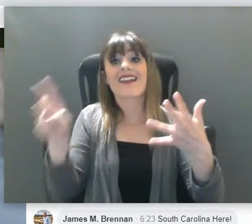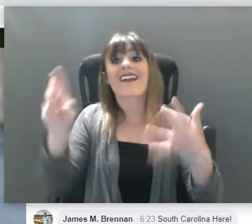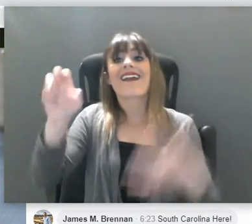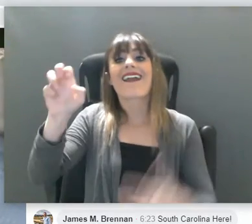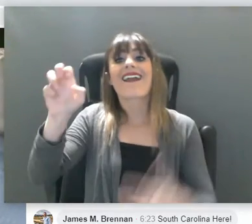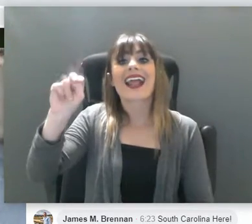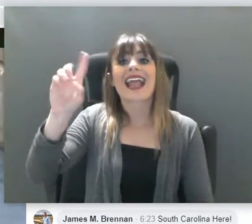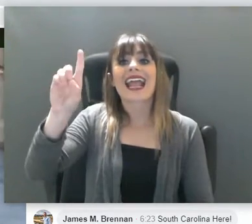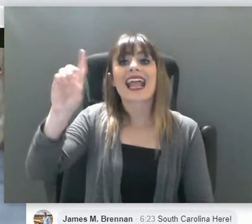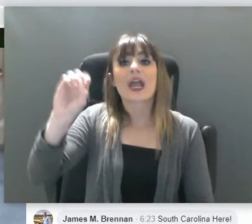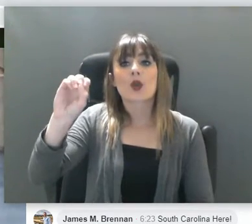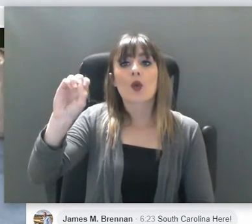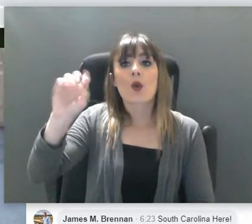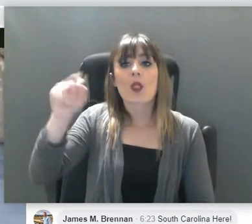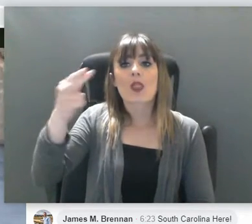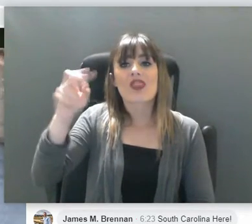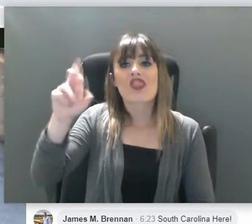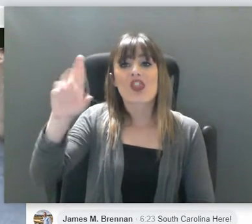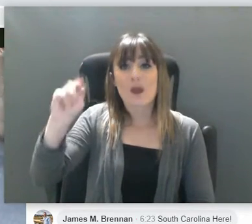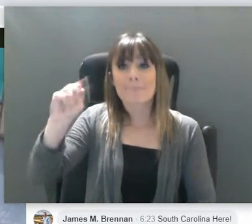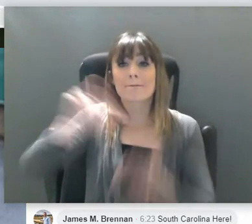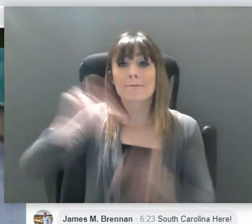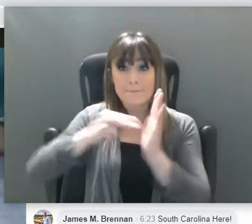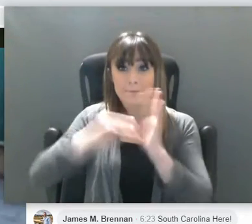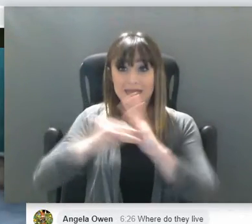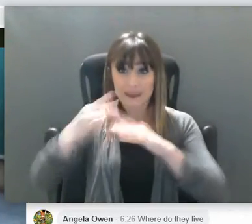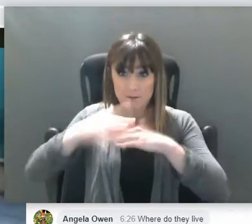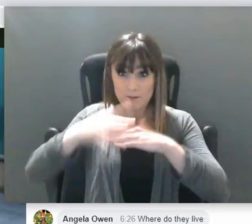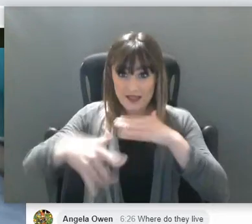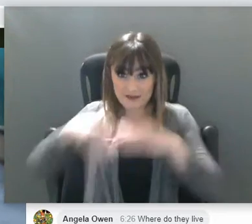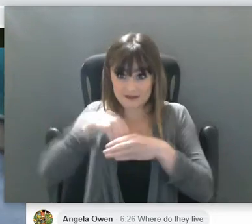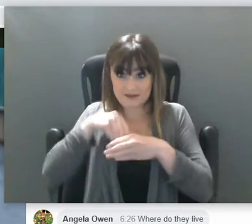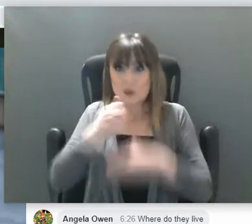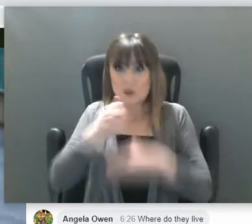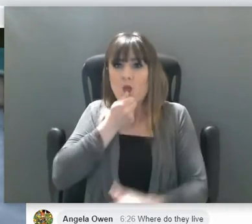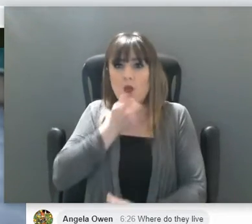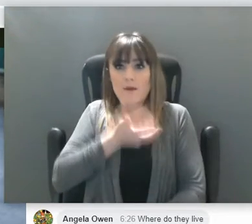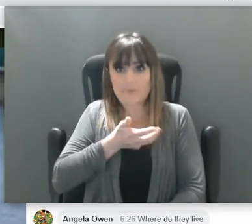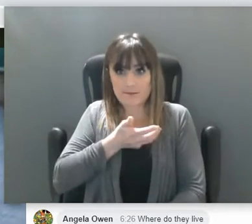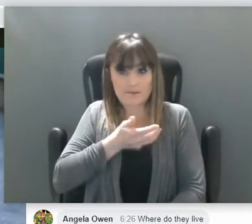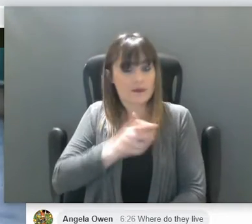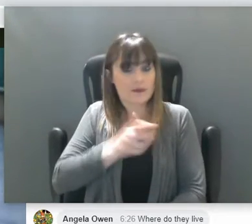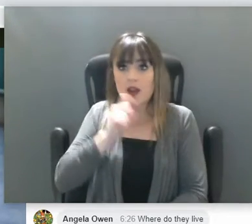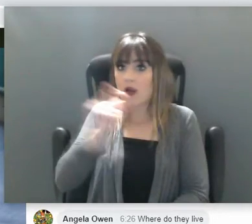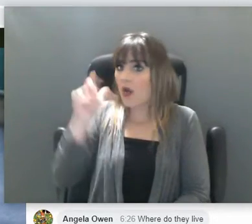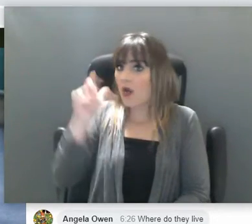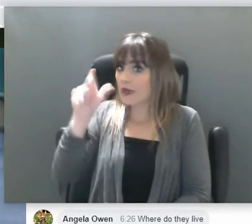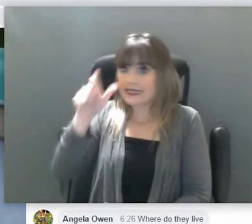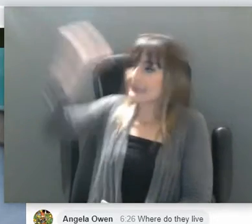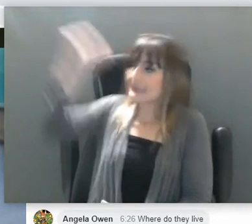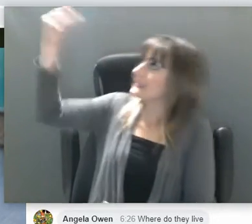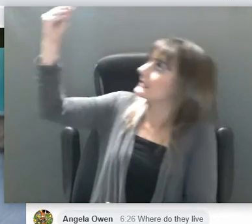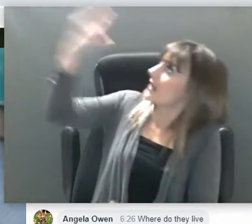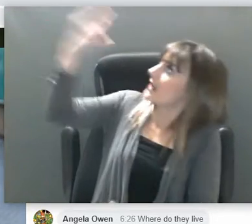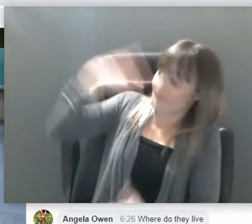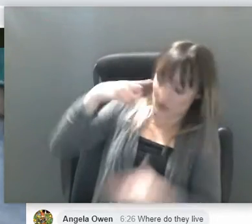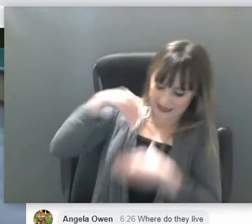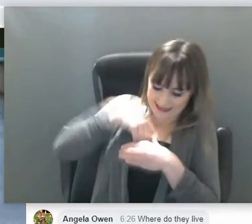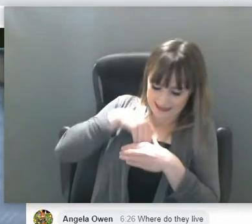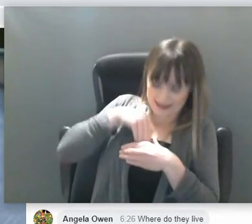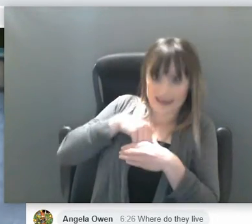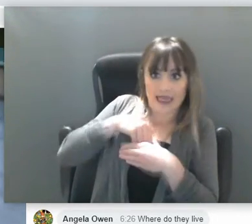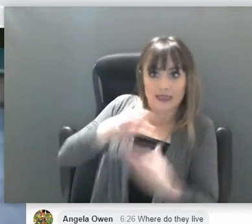heard the term warm-blooded before. Endotherms, they don't have to rely on any external temperatures to have their internal temperature.